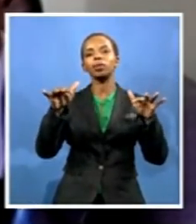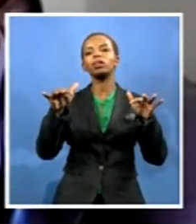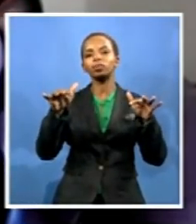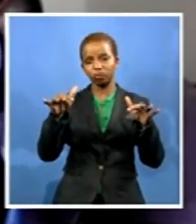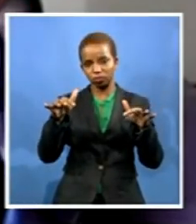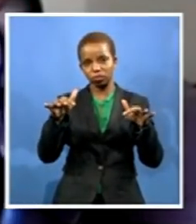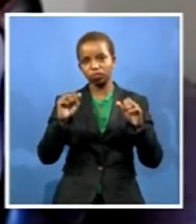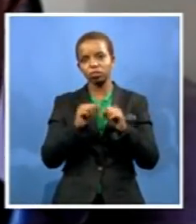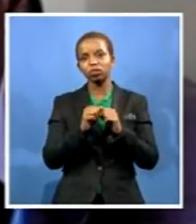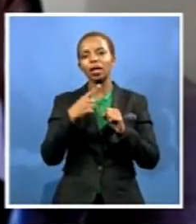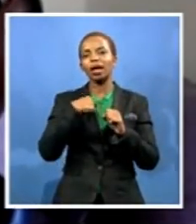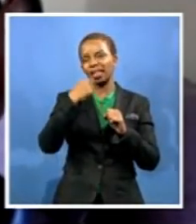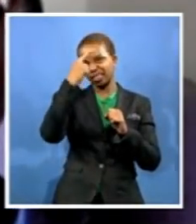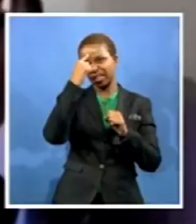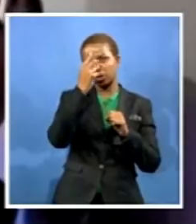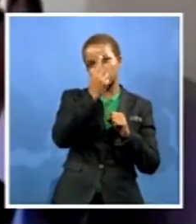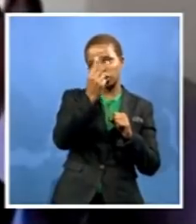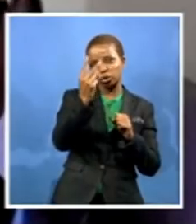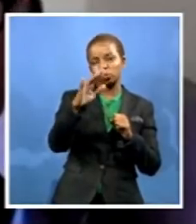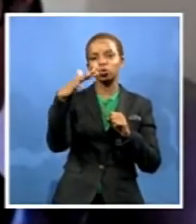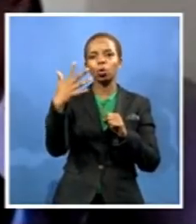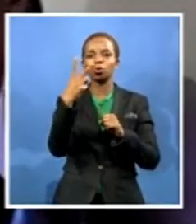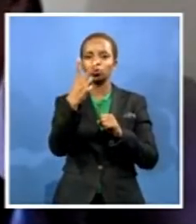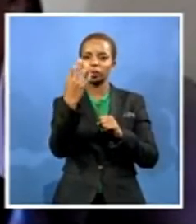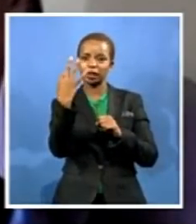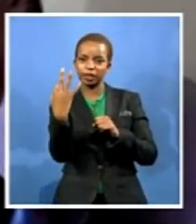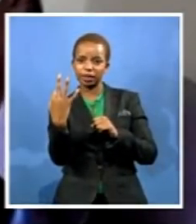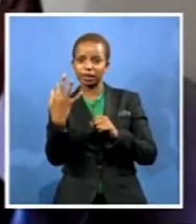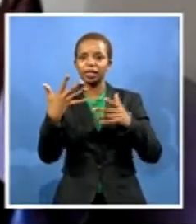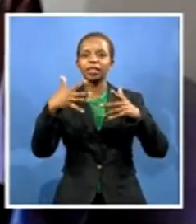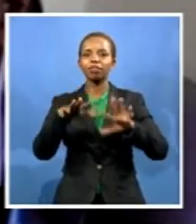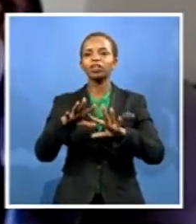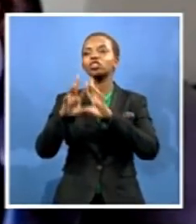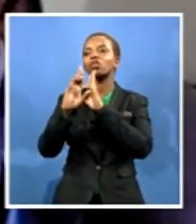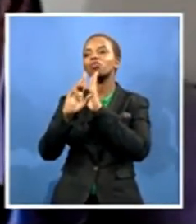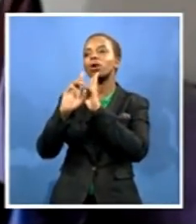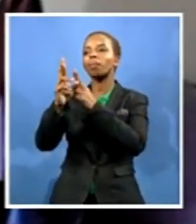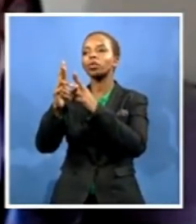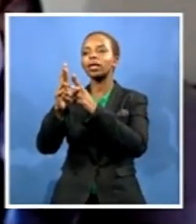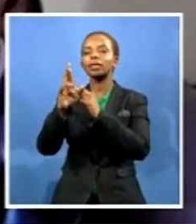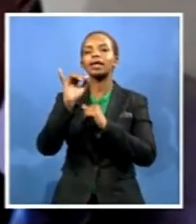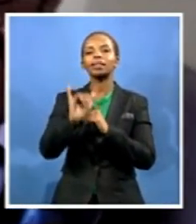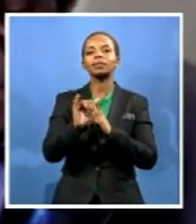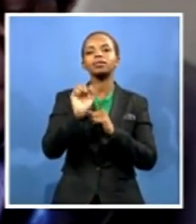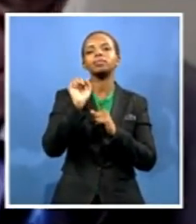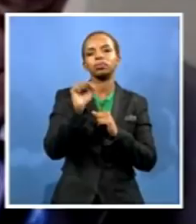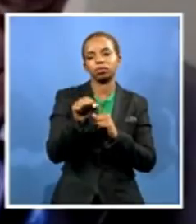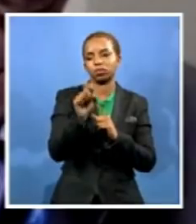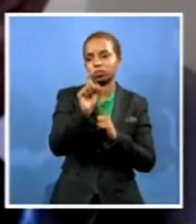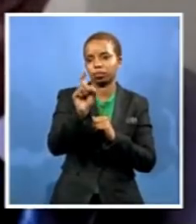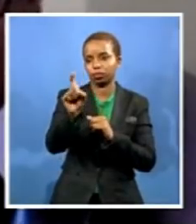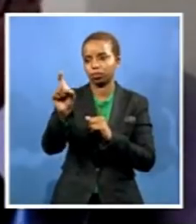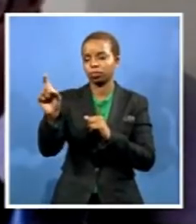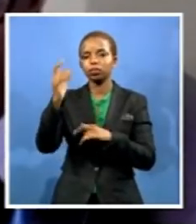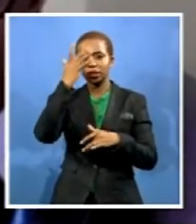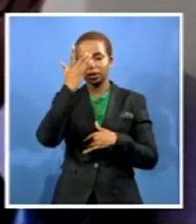them, everybody had reported cloudy. And we were like, look, we had an epidemic on our hands, so let's just get on to